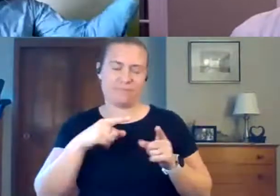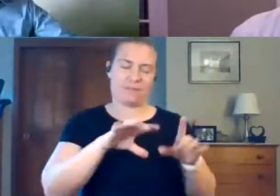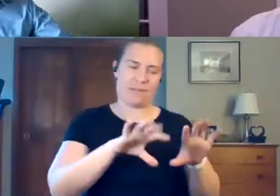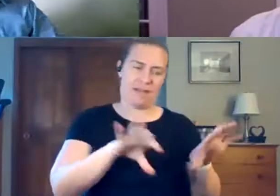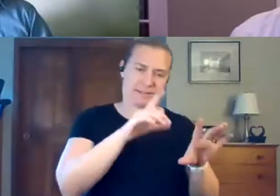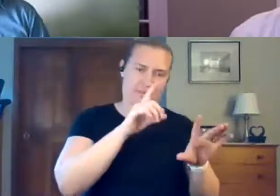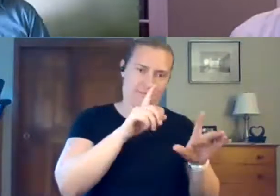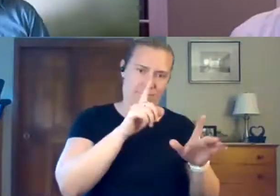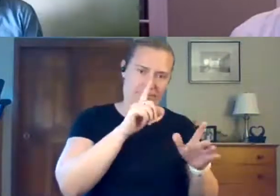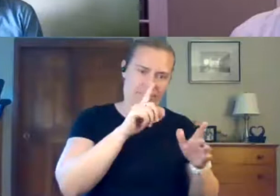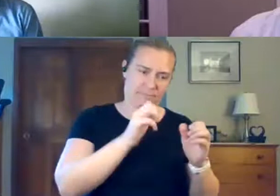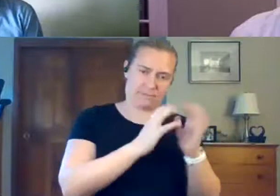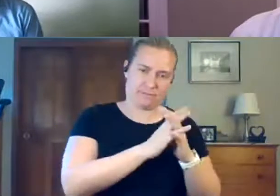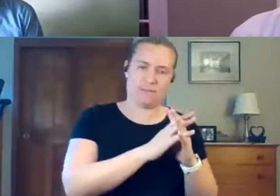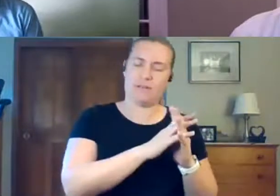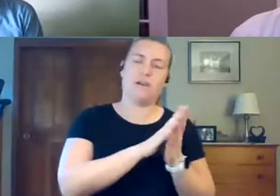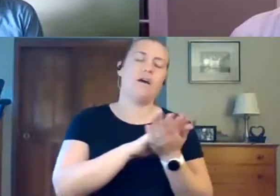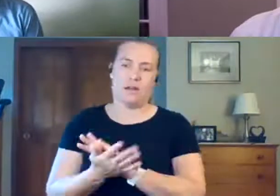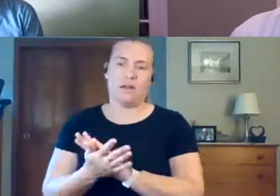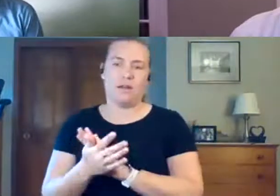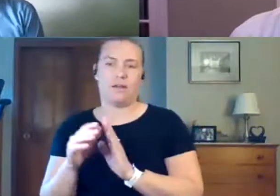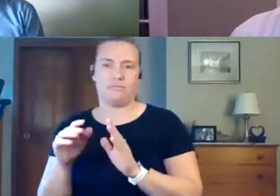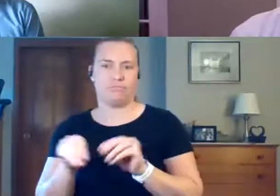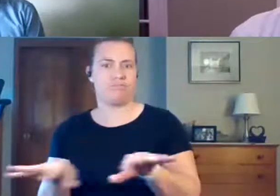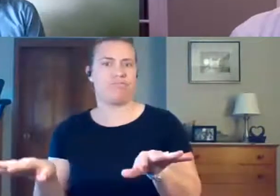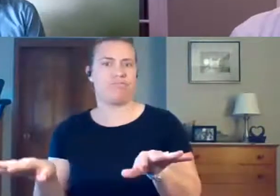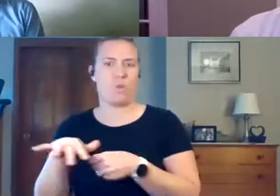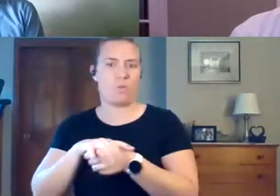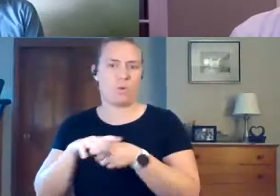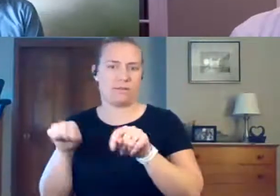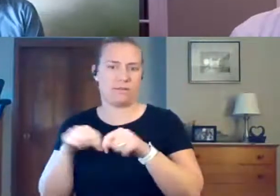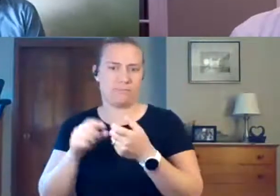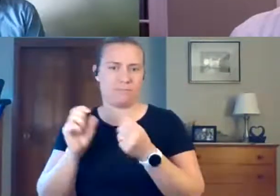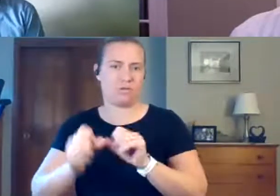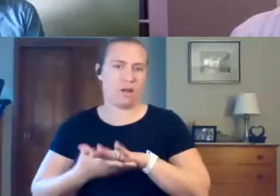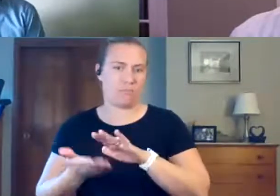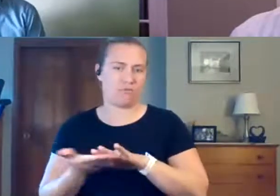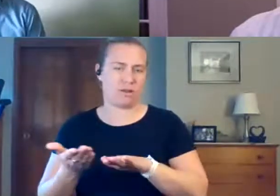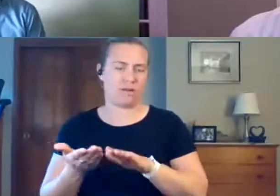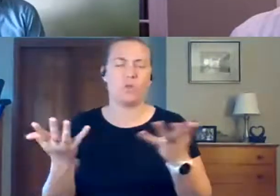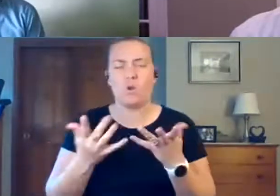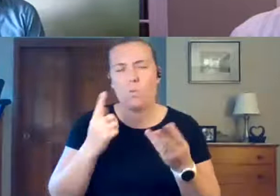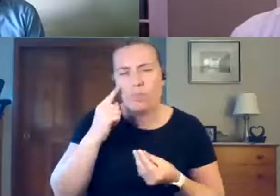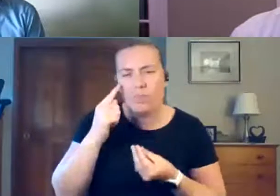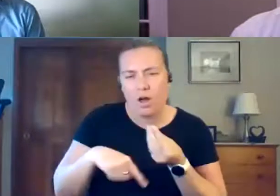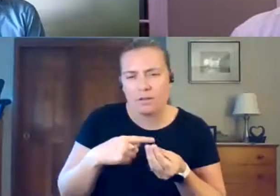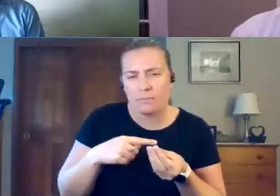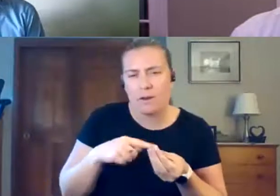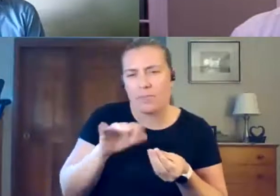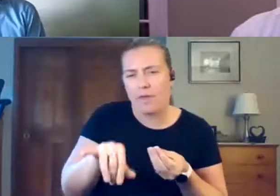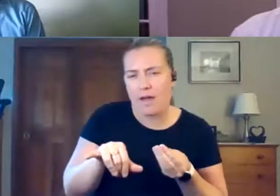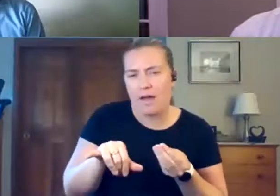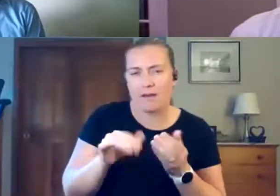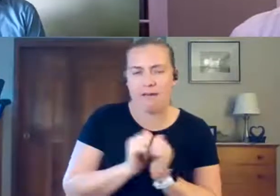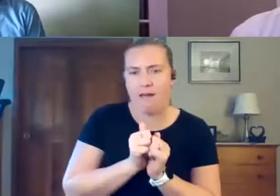that local operational teams could implement locally. What thoughts do you have on best practices